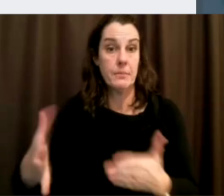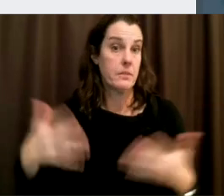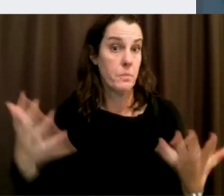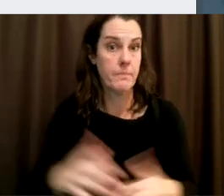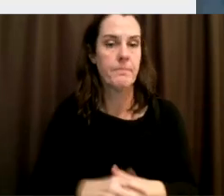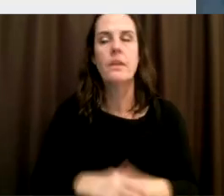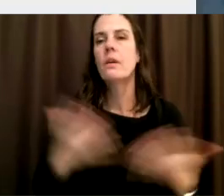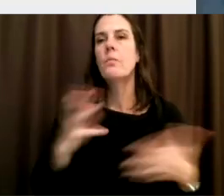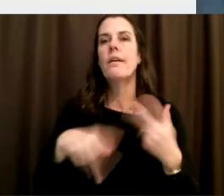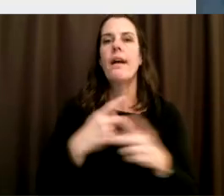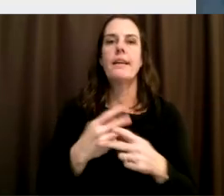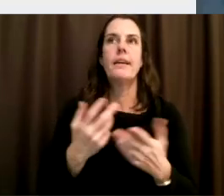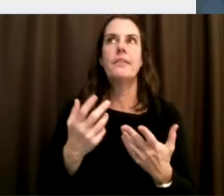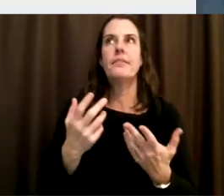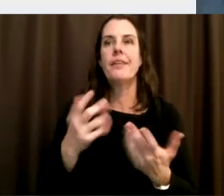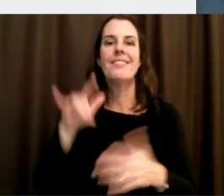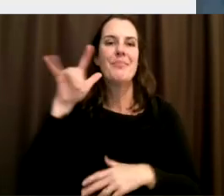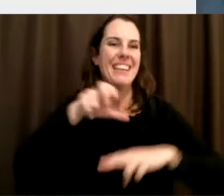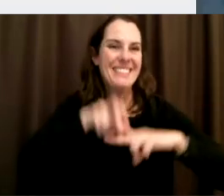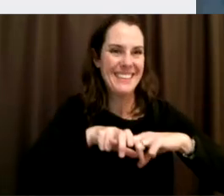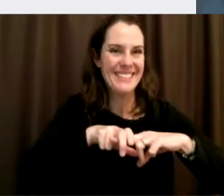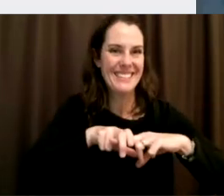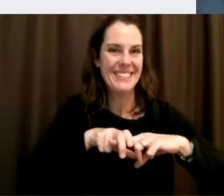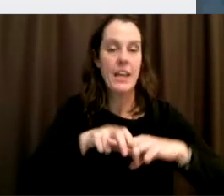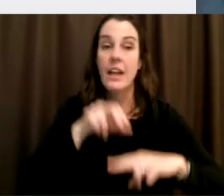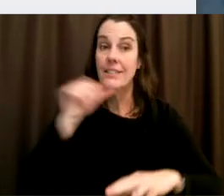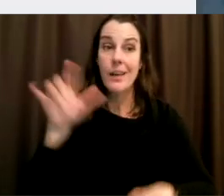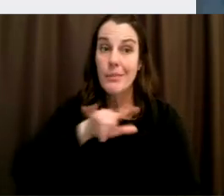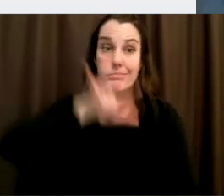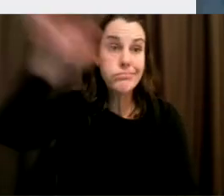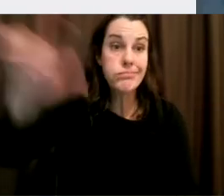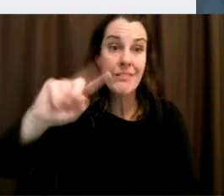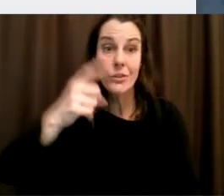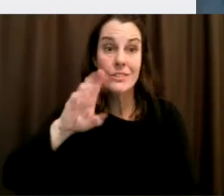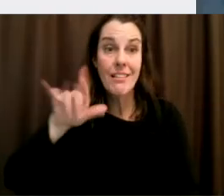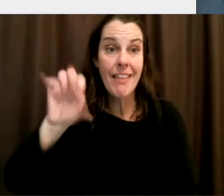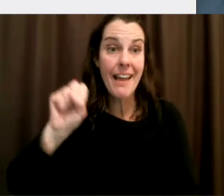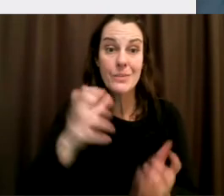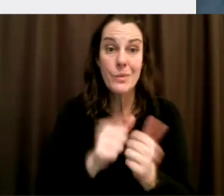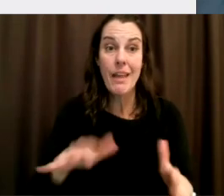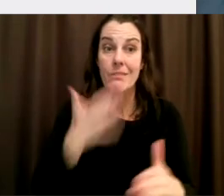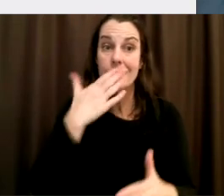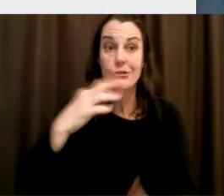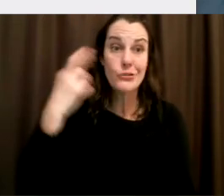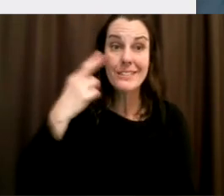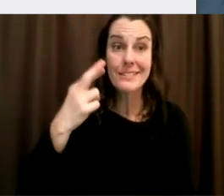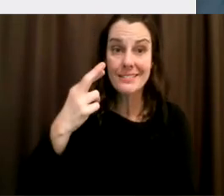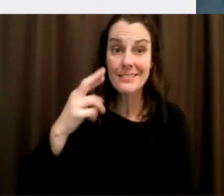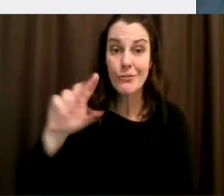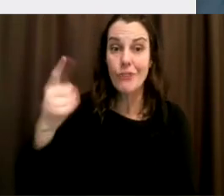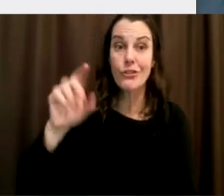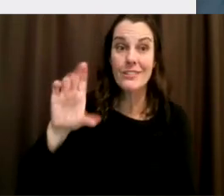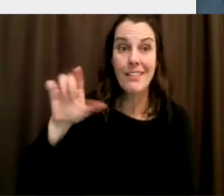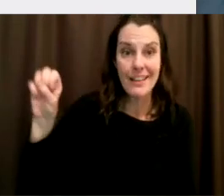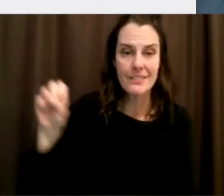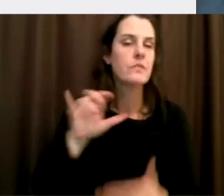What sort of seats can you get on a plane, right? Like we shouldn't be flying first class without there being a really good reason to fly first class. So those are some